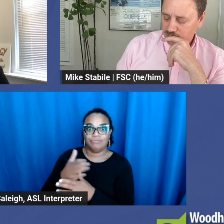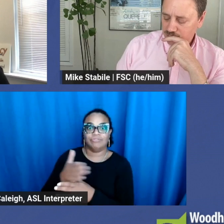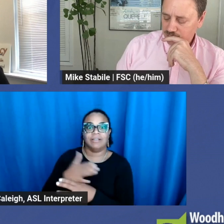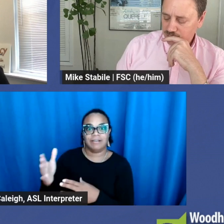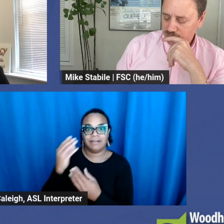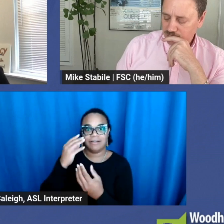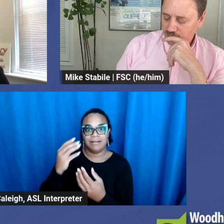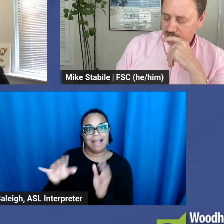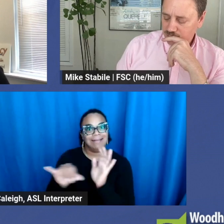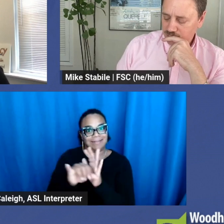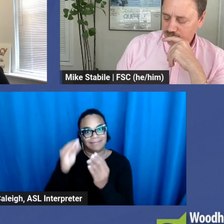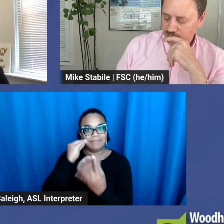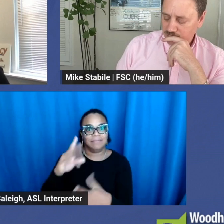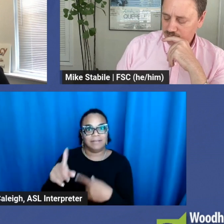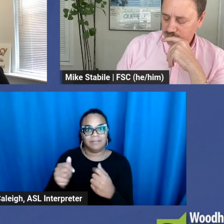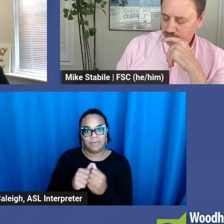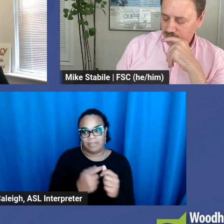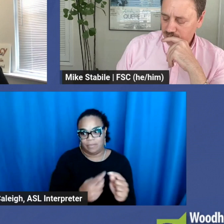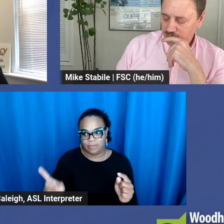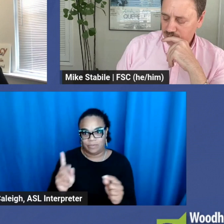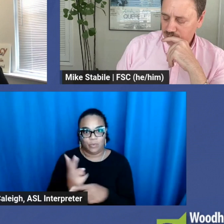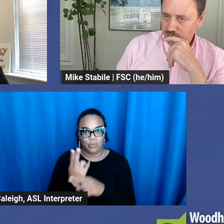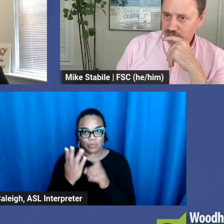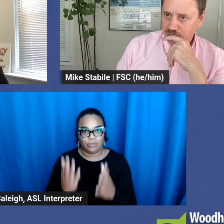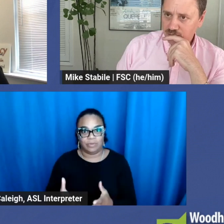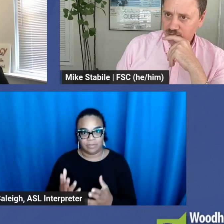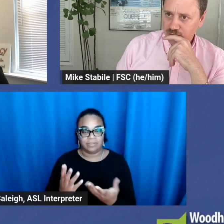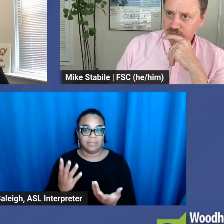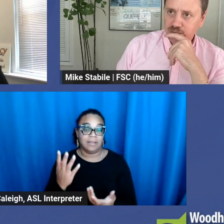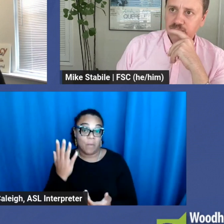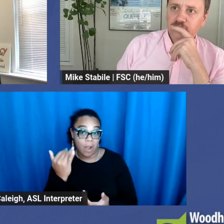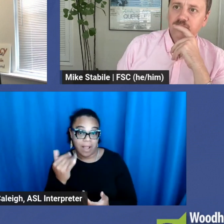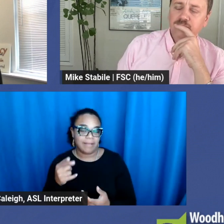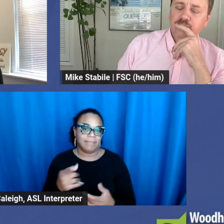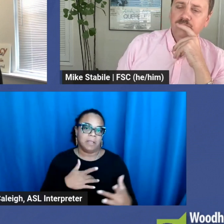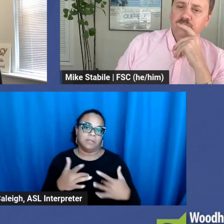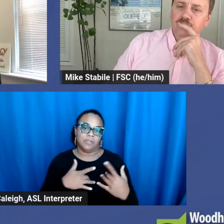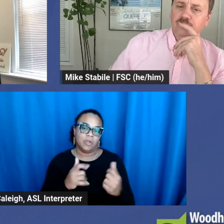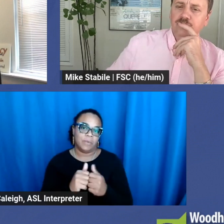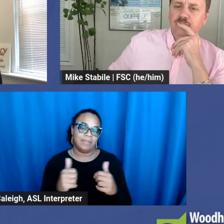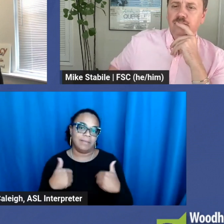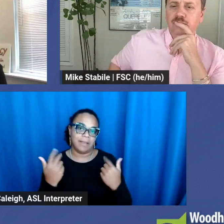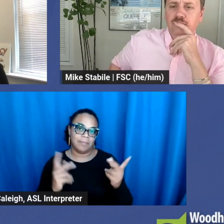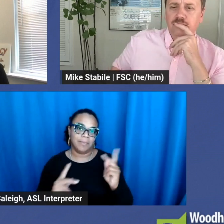It's based around a concern that people, including young people, are